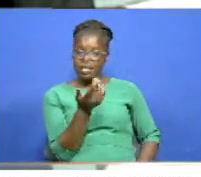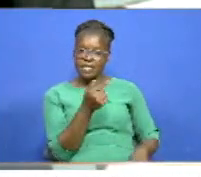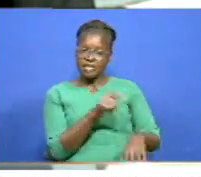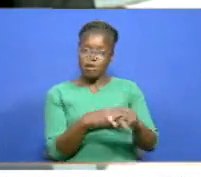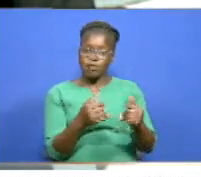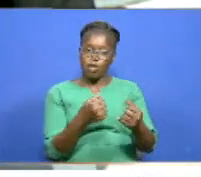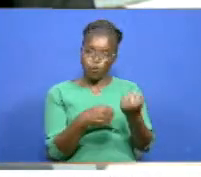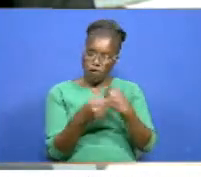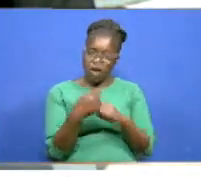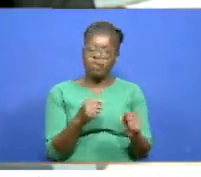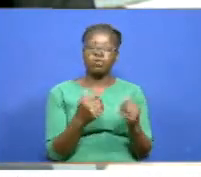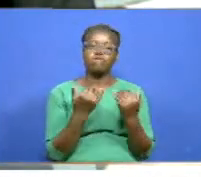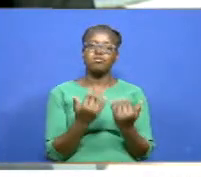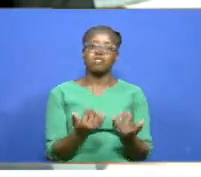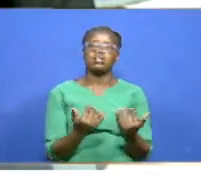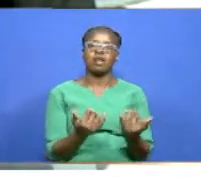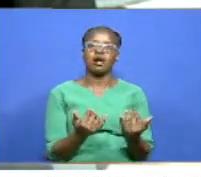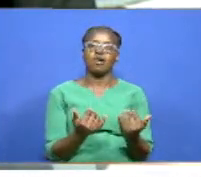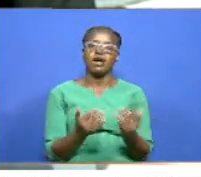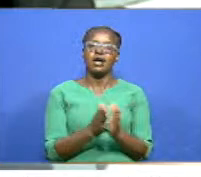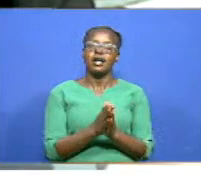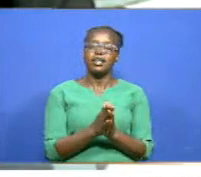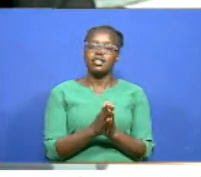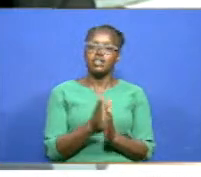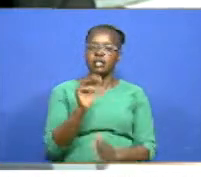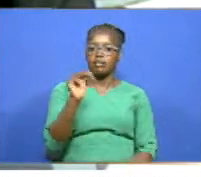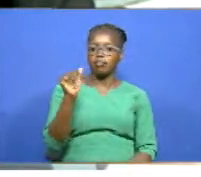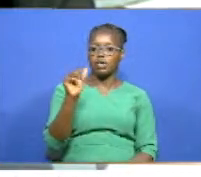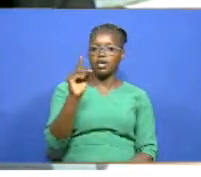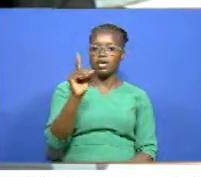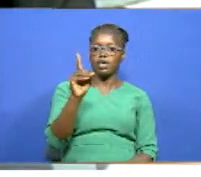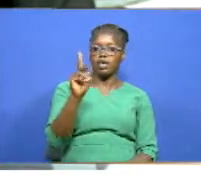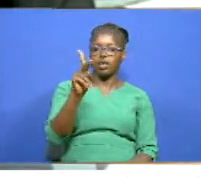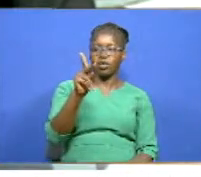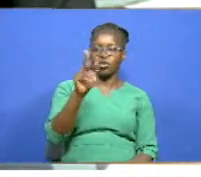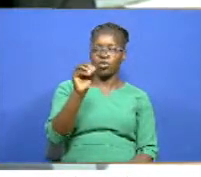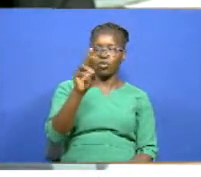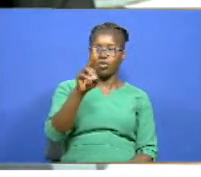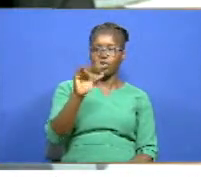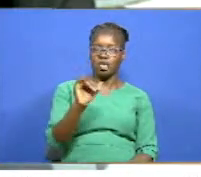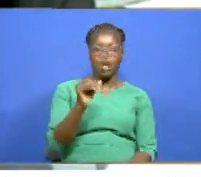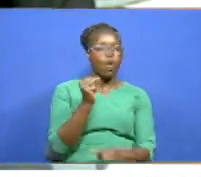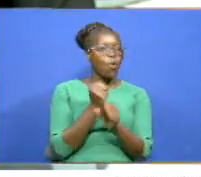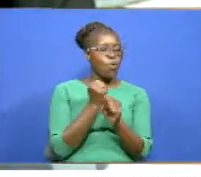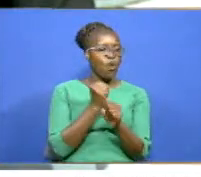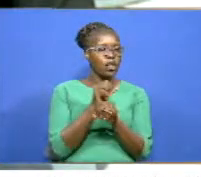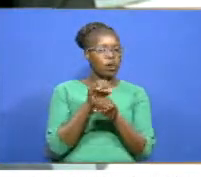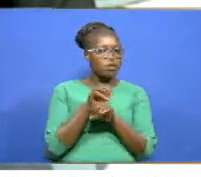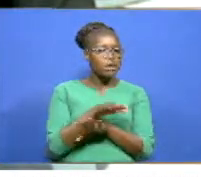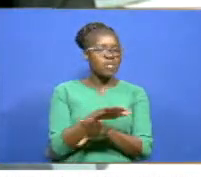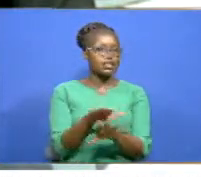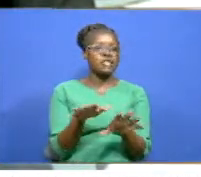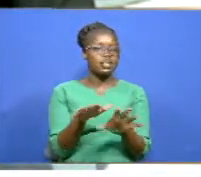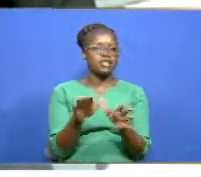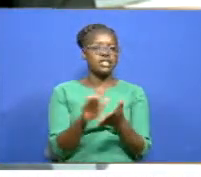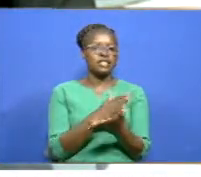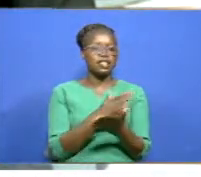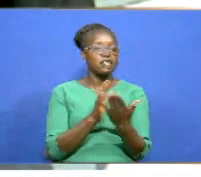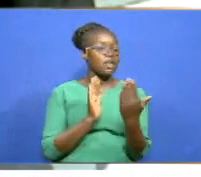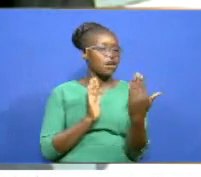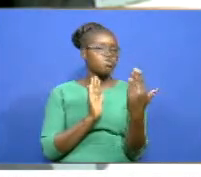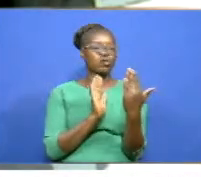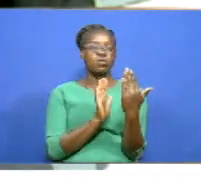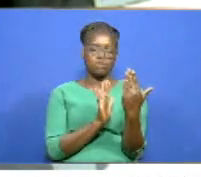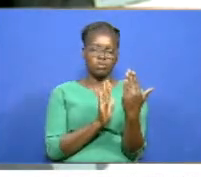Yes. And you've seen Danvers Makori there talking about we are working on a multi-sectoral